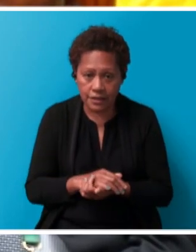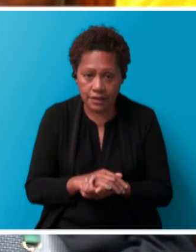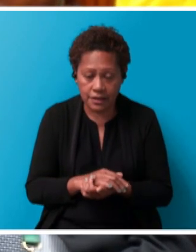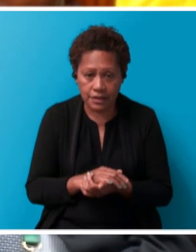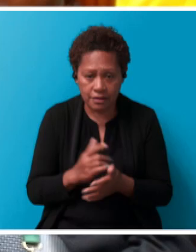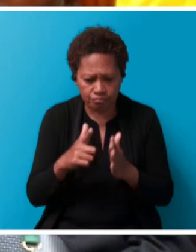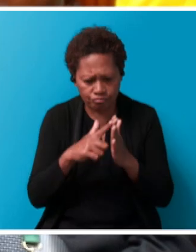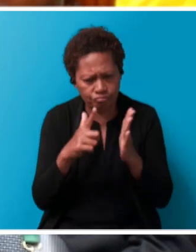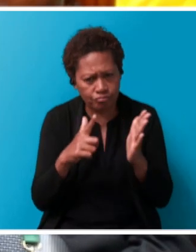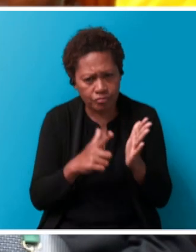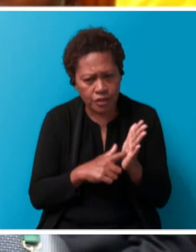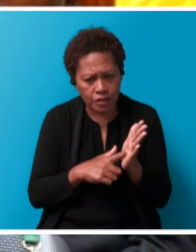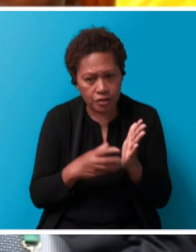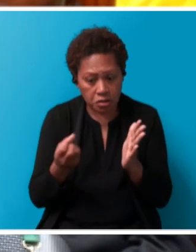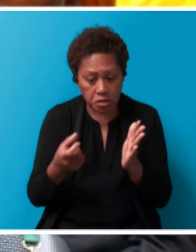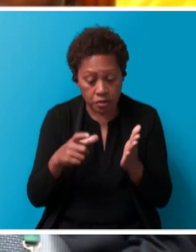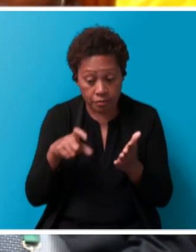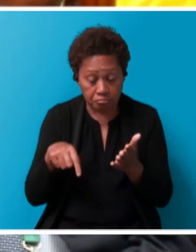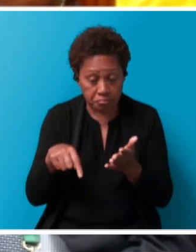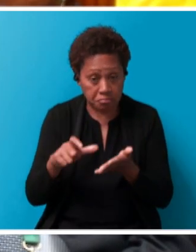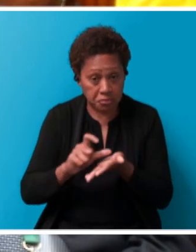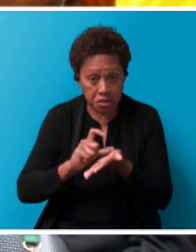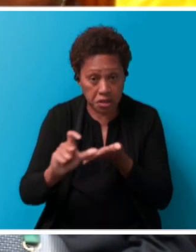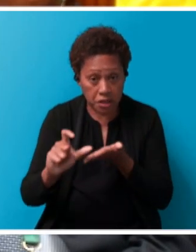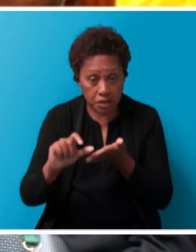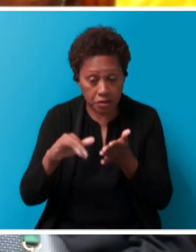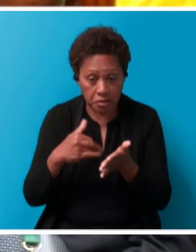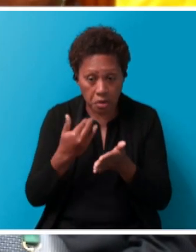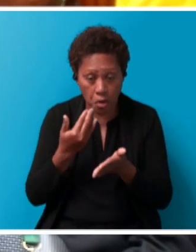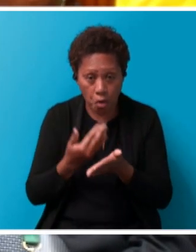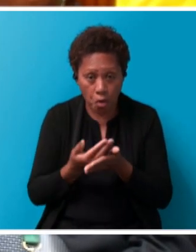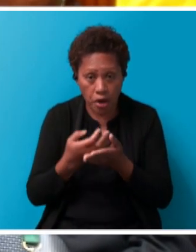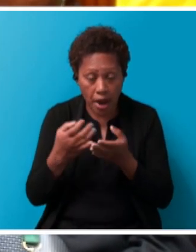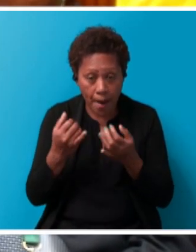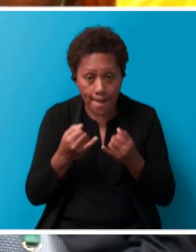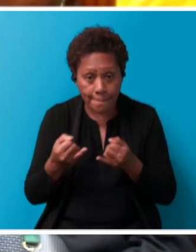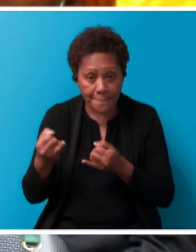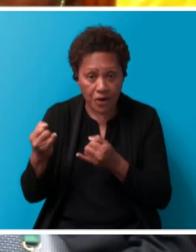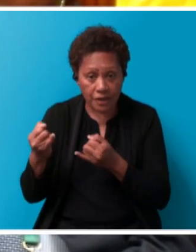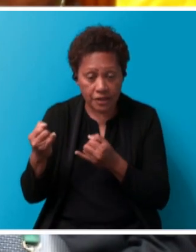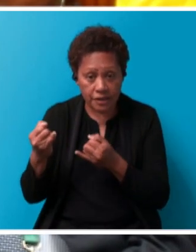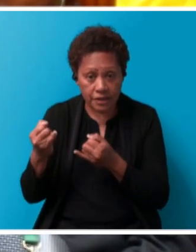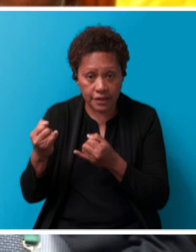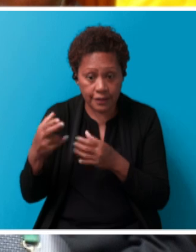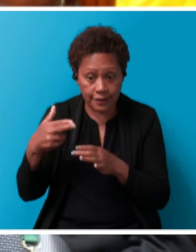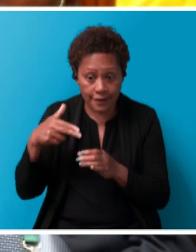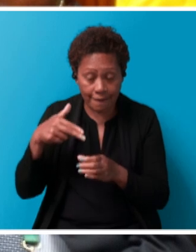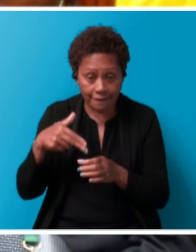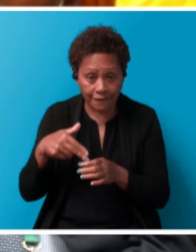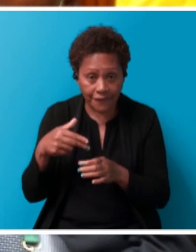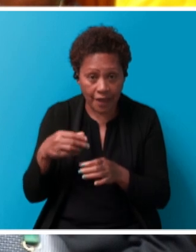our vision is clear, which is to reduce reliance on imported fossil fuels, to harness the full potential of our